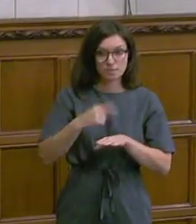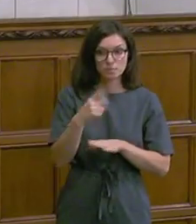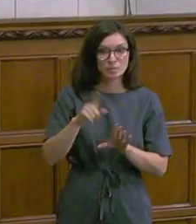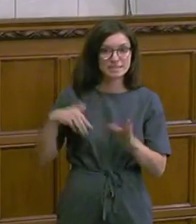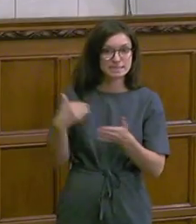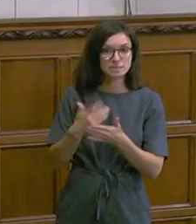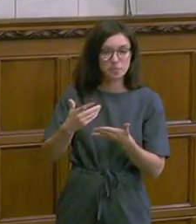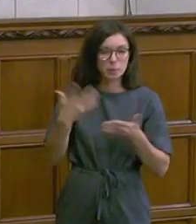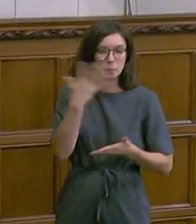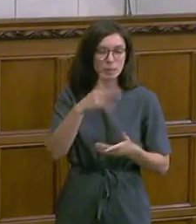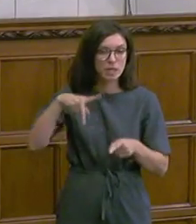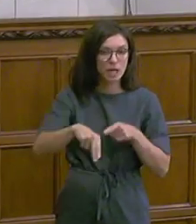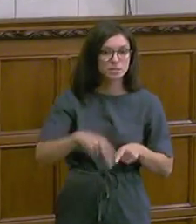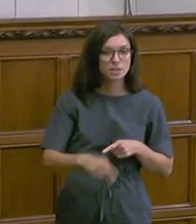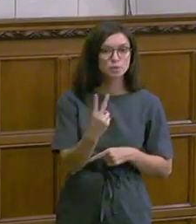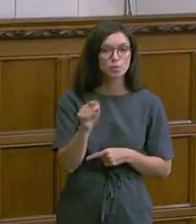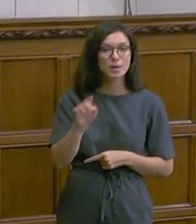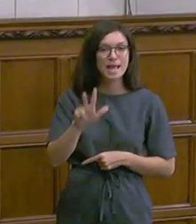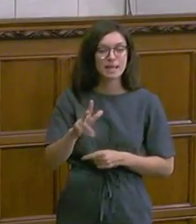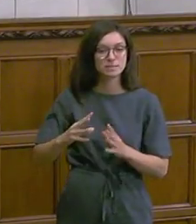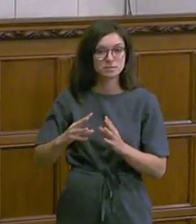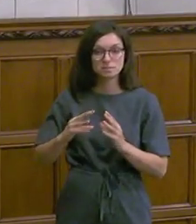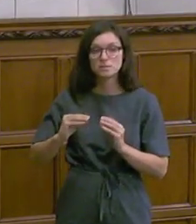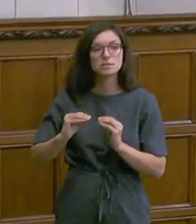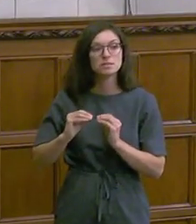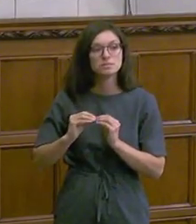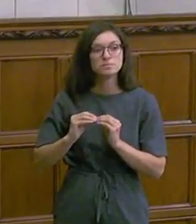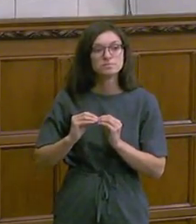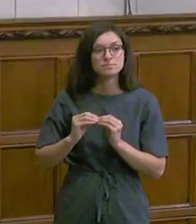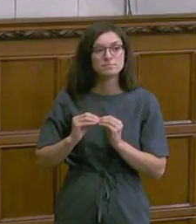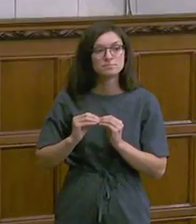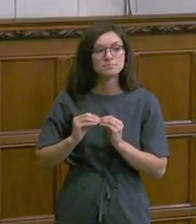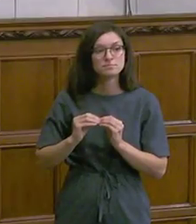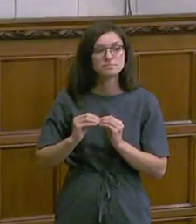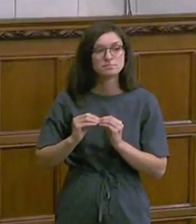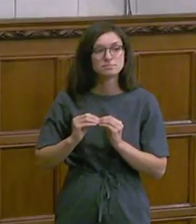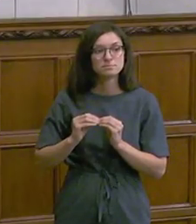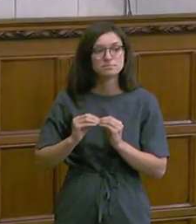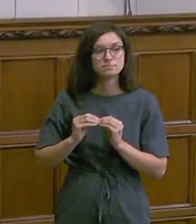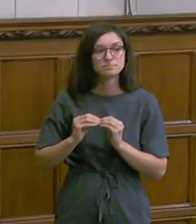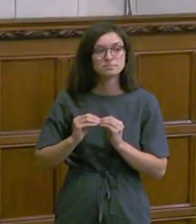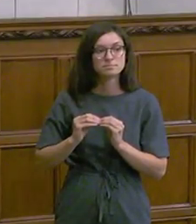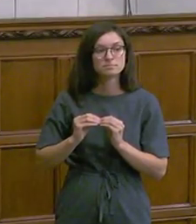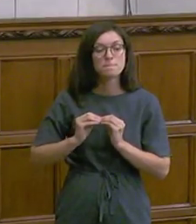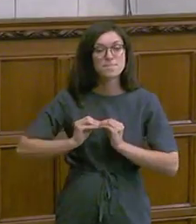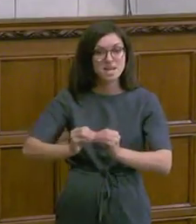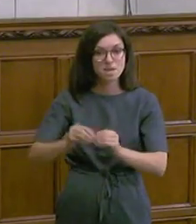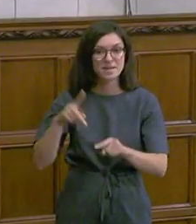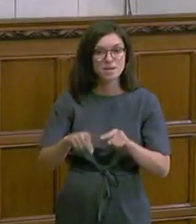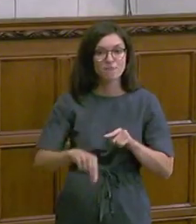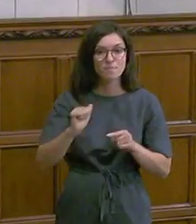with £2.8 billion being cut from their budgets since 2015. And as always, in these austere